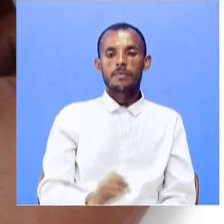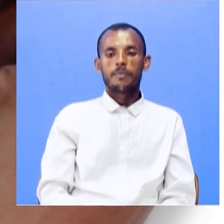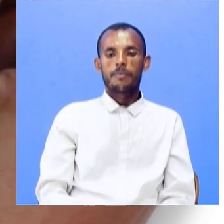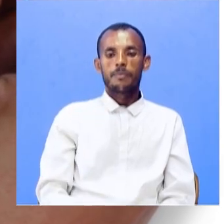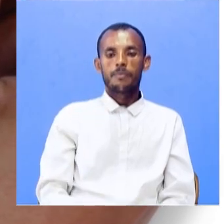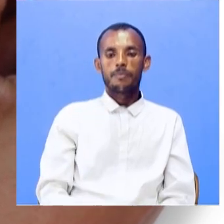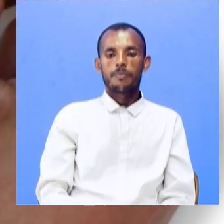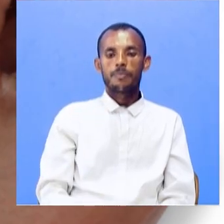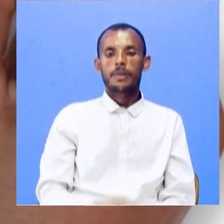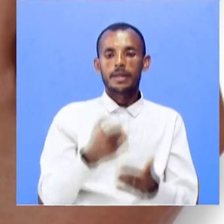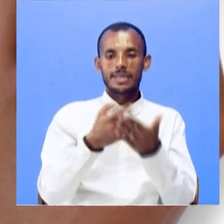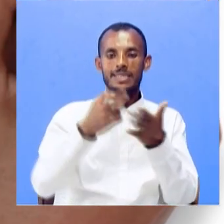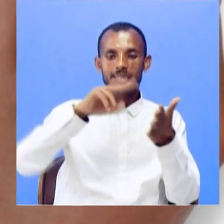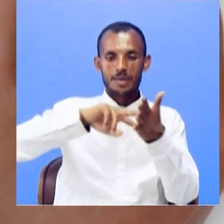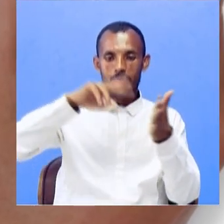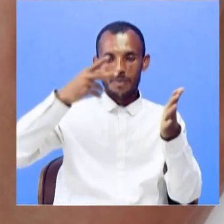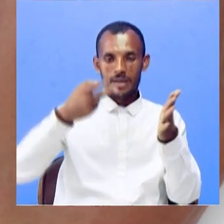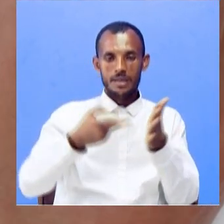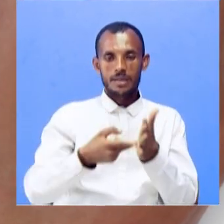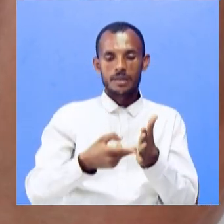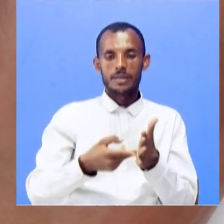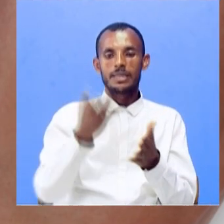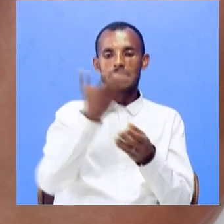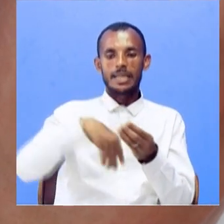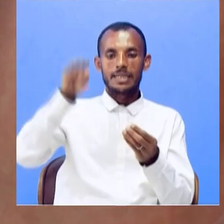Supplementary. This means sum,